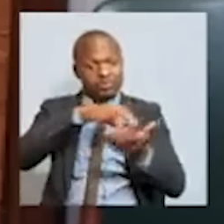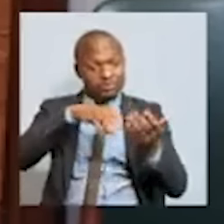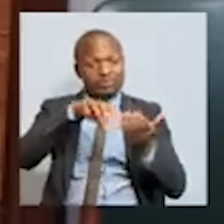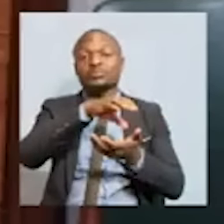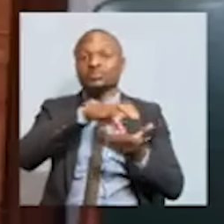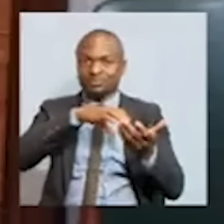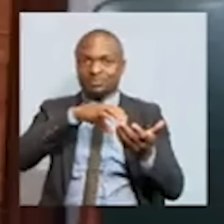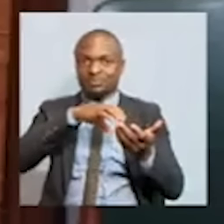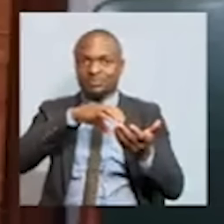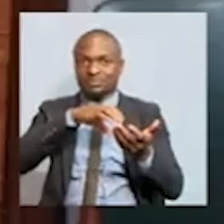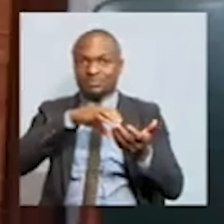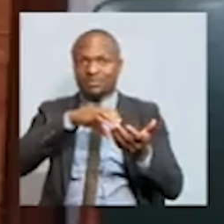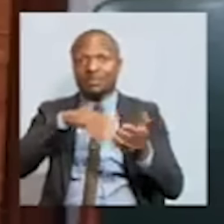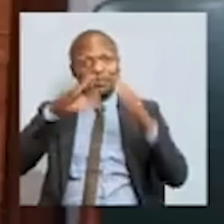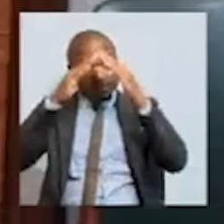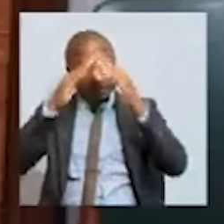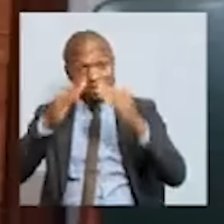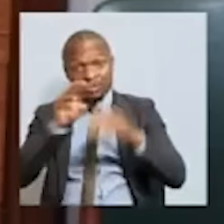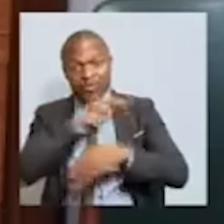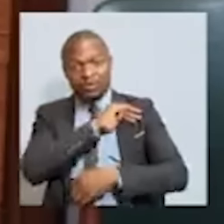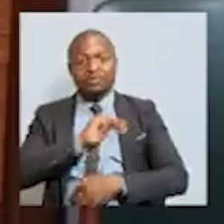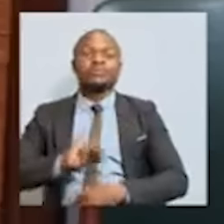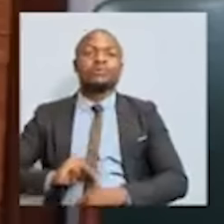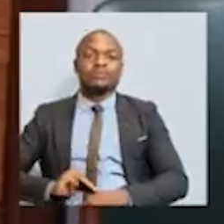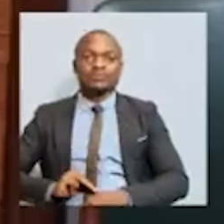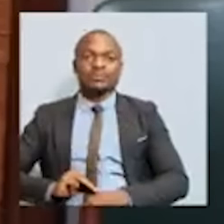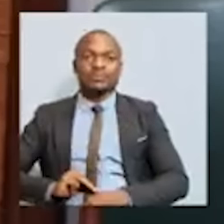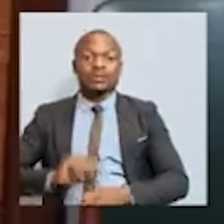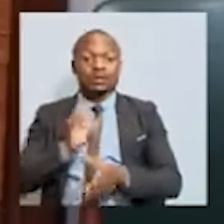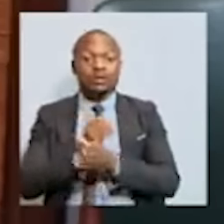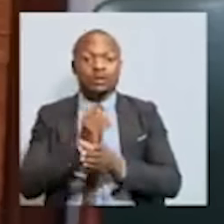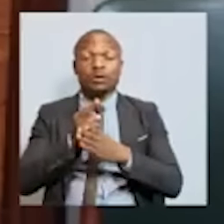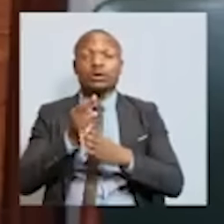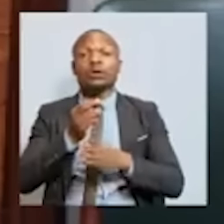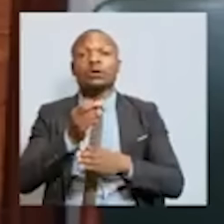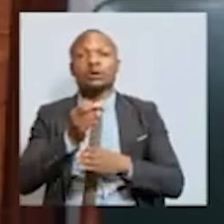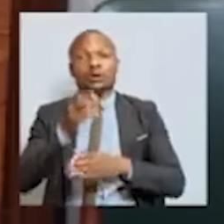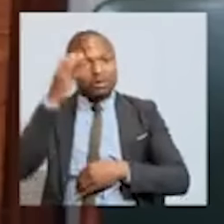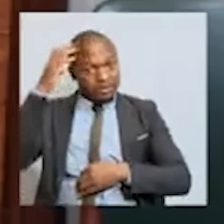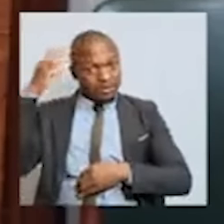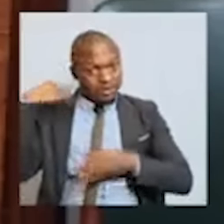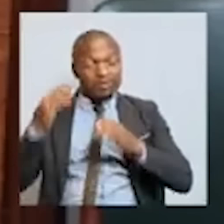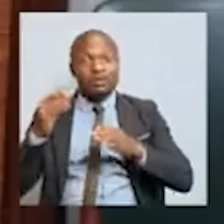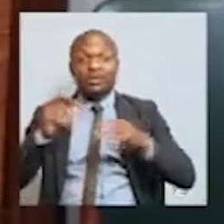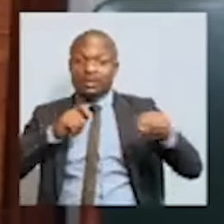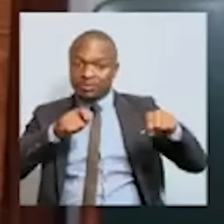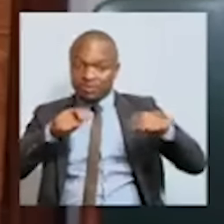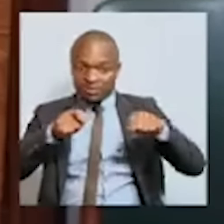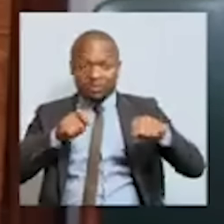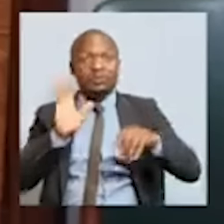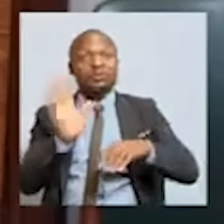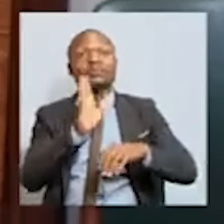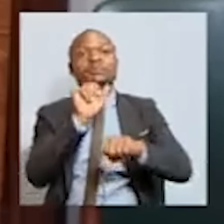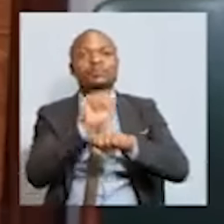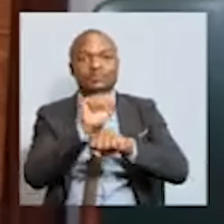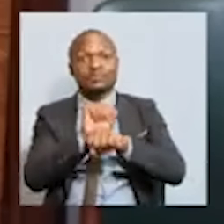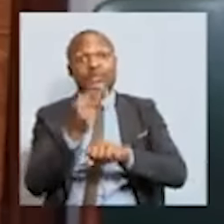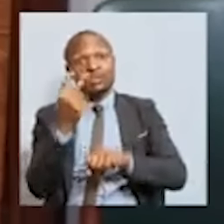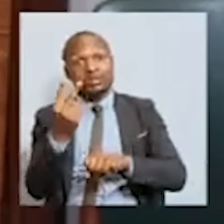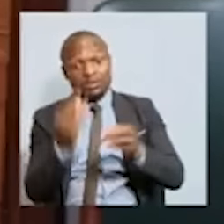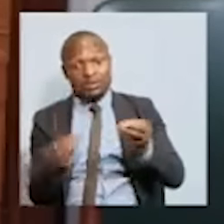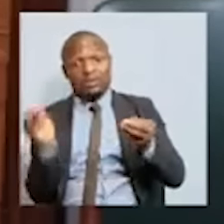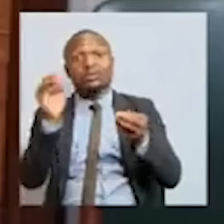impedes either the House or members or officer in the discharge of their duties. Number two, in